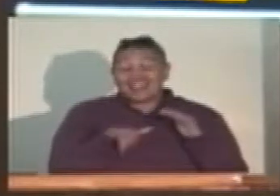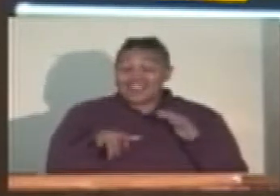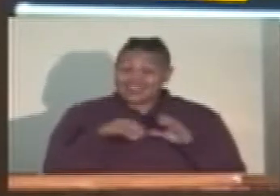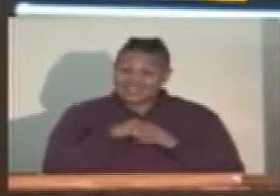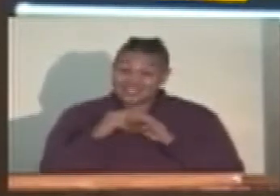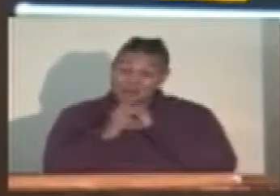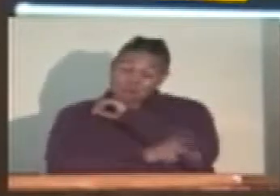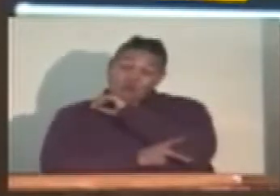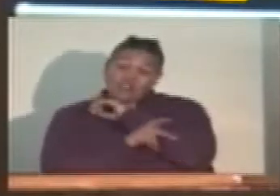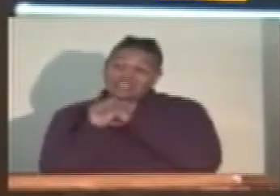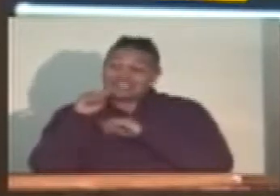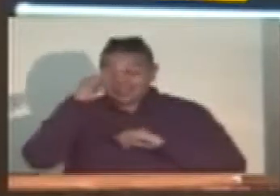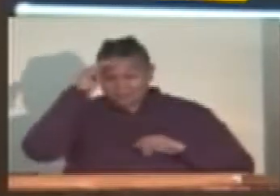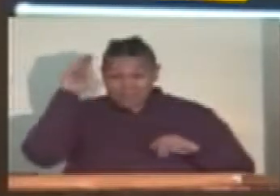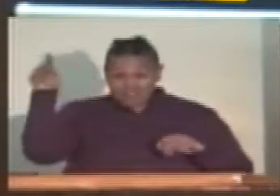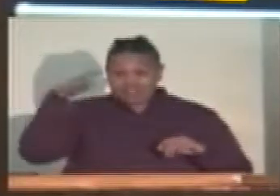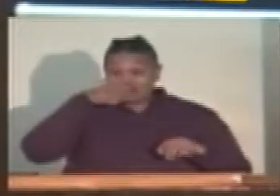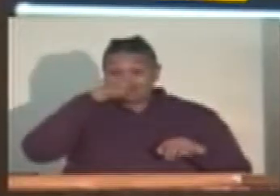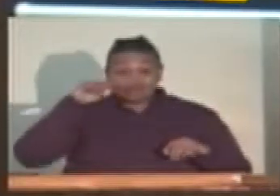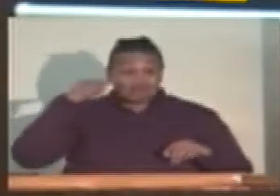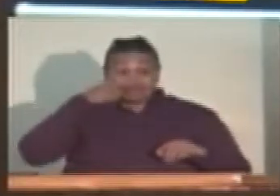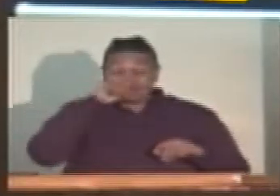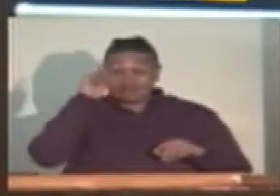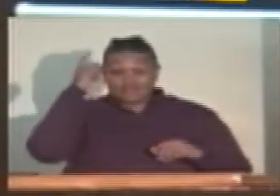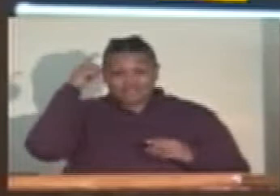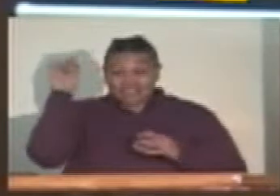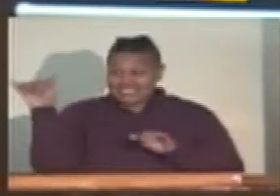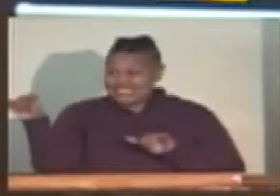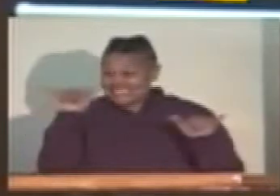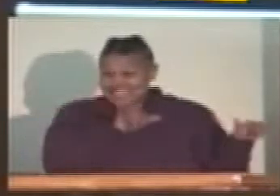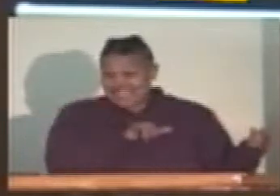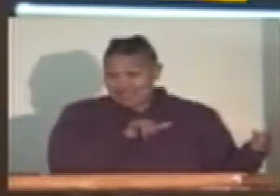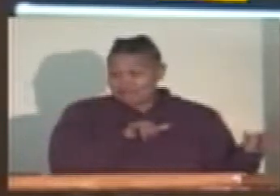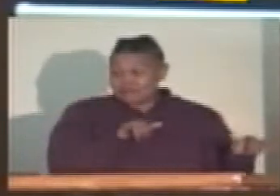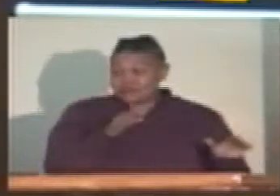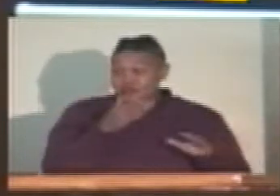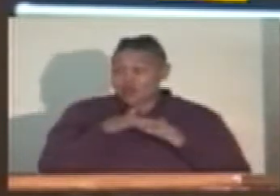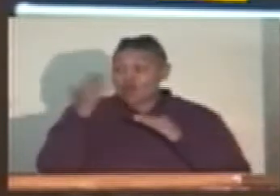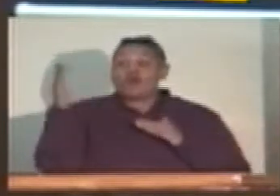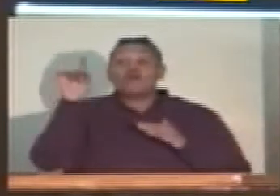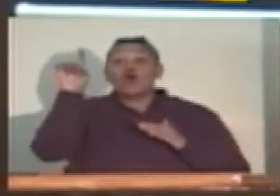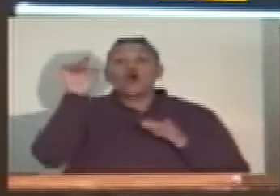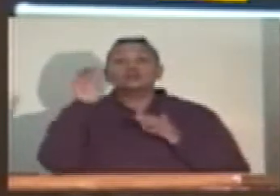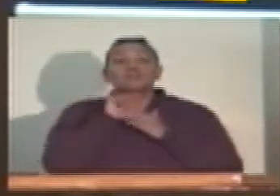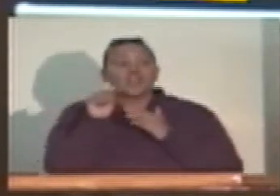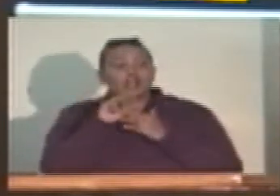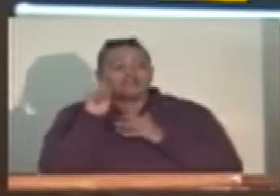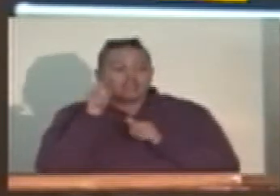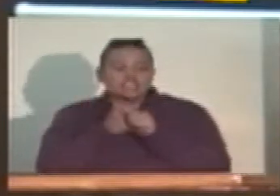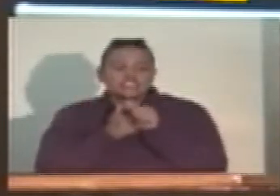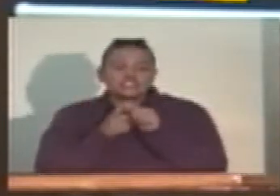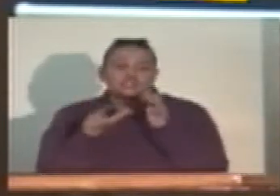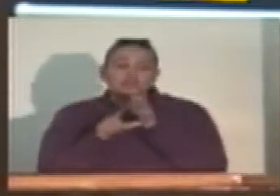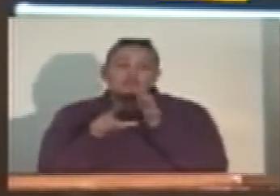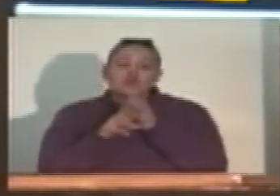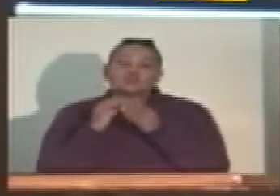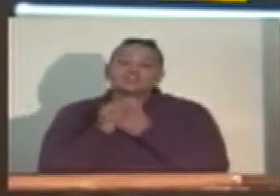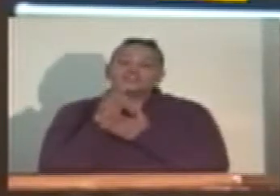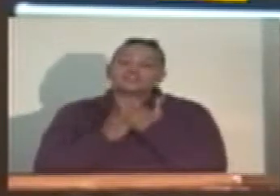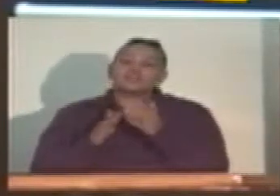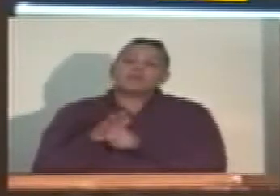Whereas in Portland and St. Mary, the going price for the same product is over $100 per pound in some